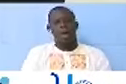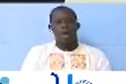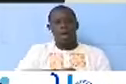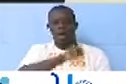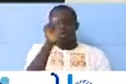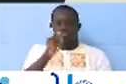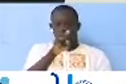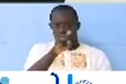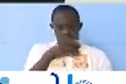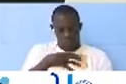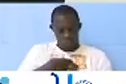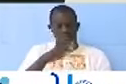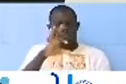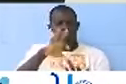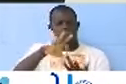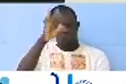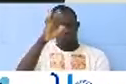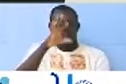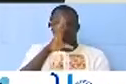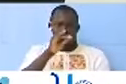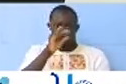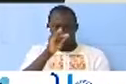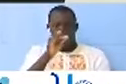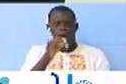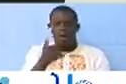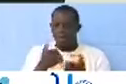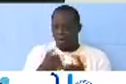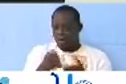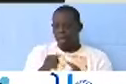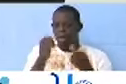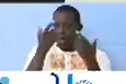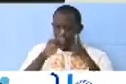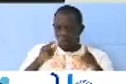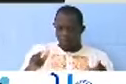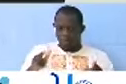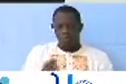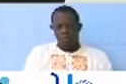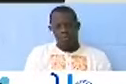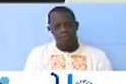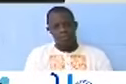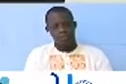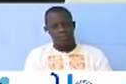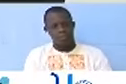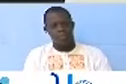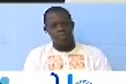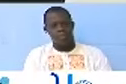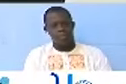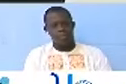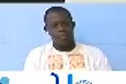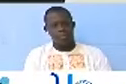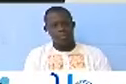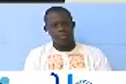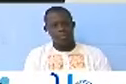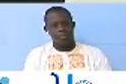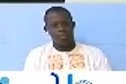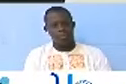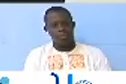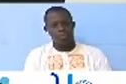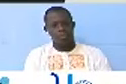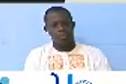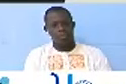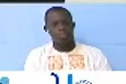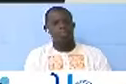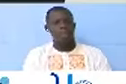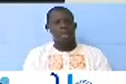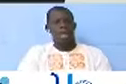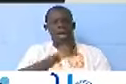you have already chosen to speak in the Mandinka language. Nun ya an kabi ya tombon ko be diam la ni Mandinka kangol la. Bak.